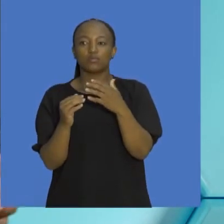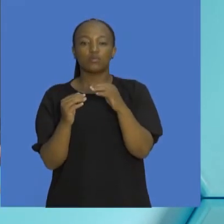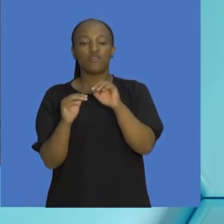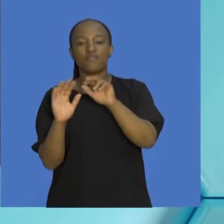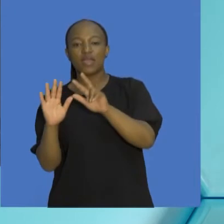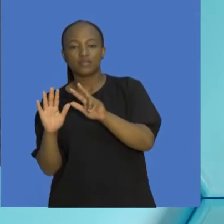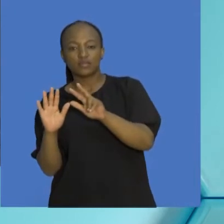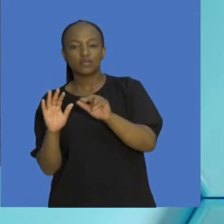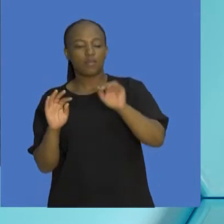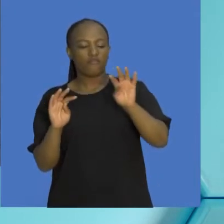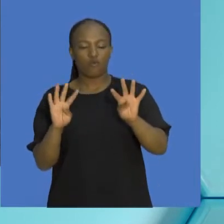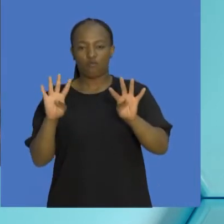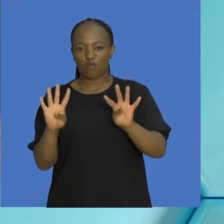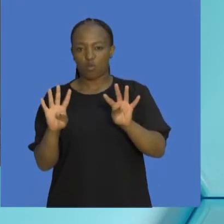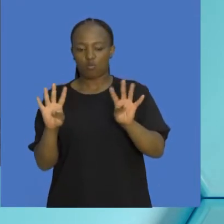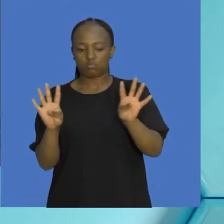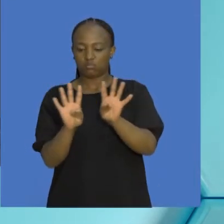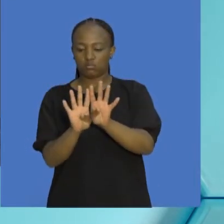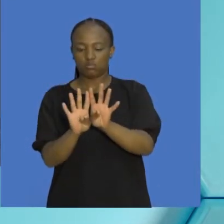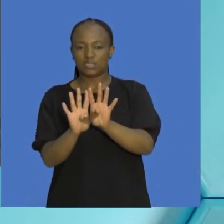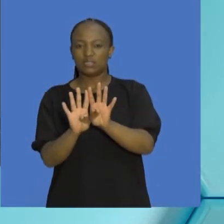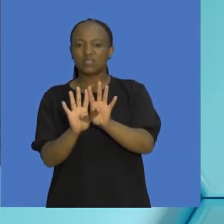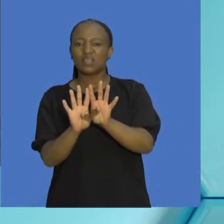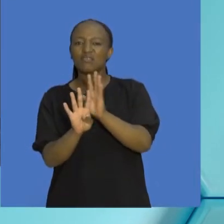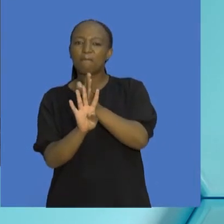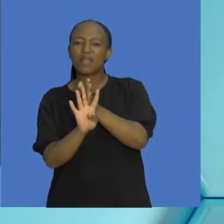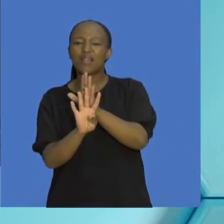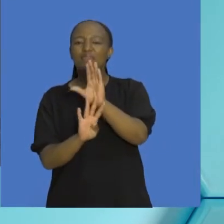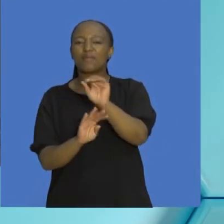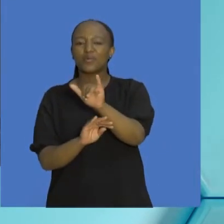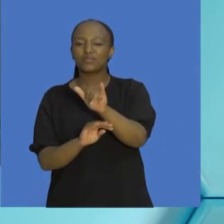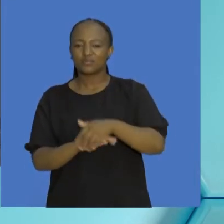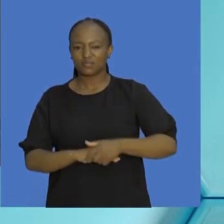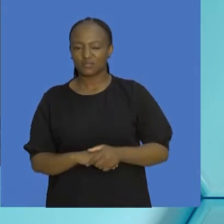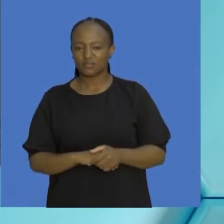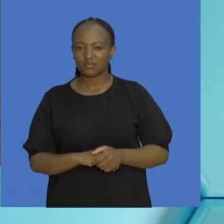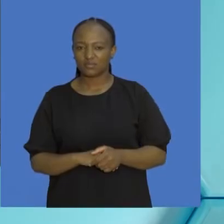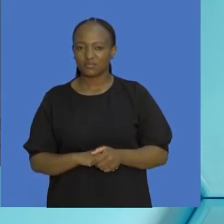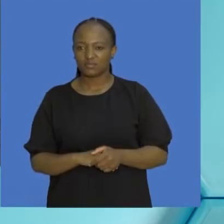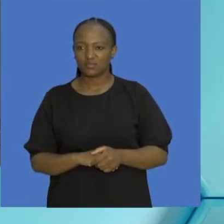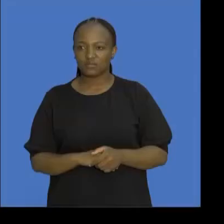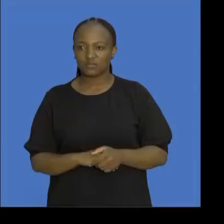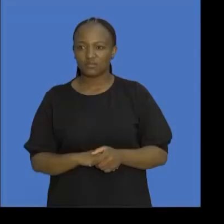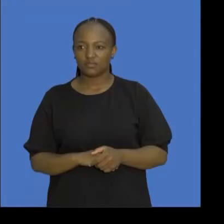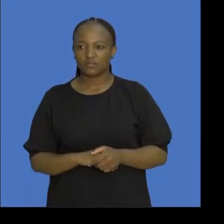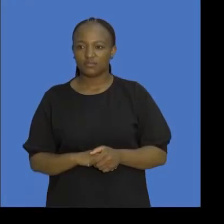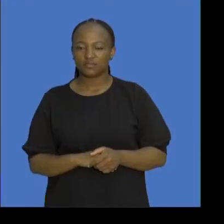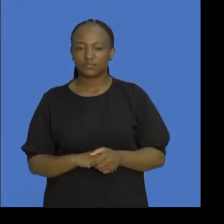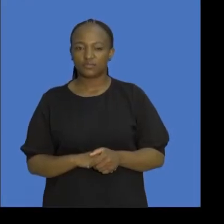set? What is the middle? 4, 4. What is the middle? Let's look at that. How do we find the median?